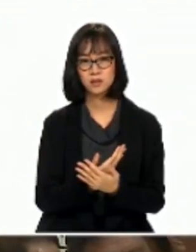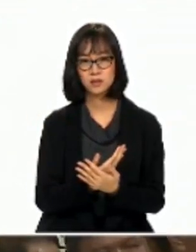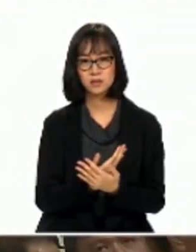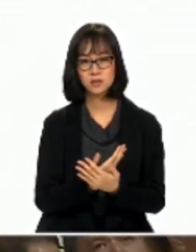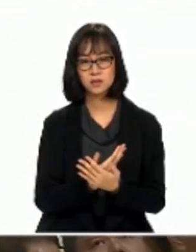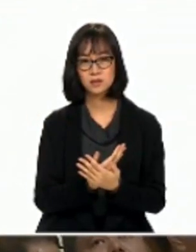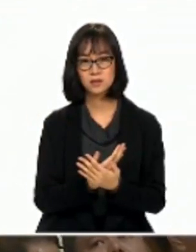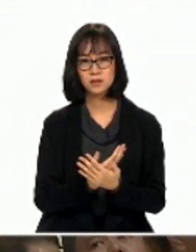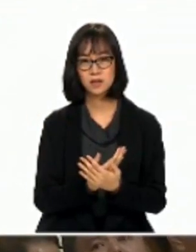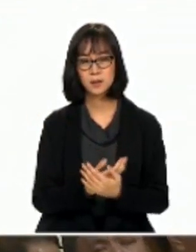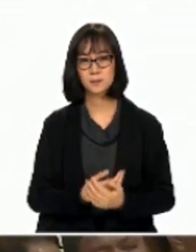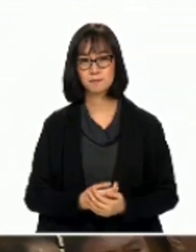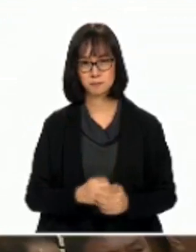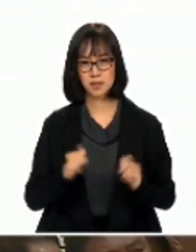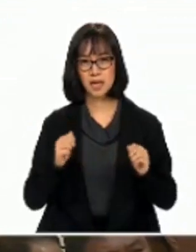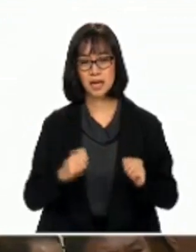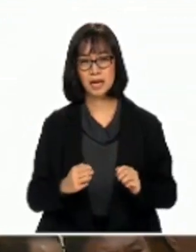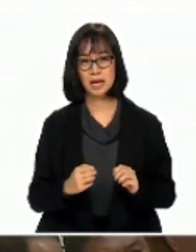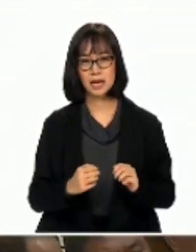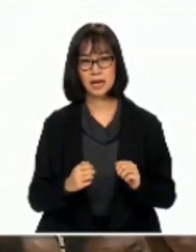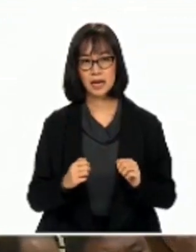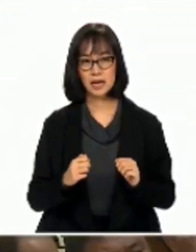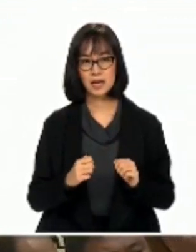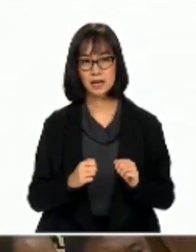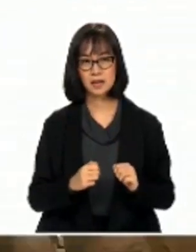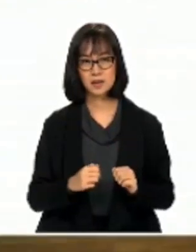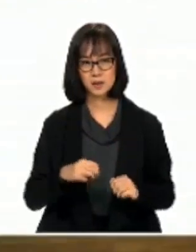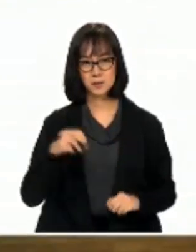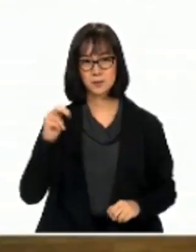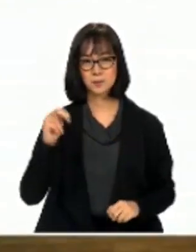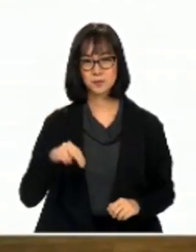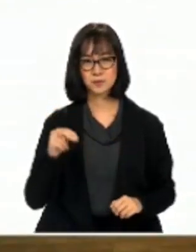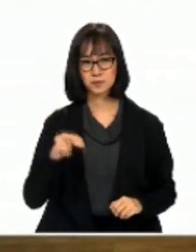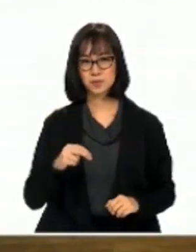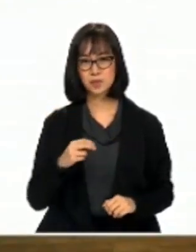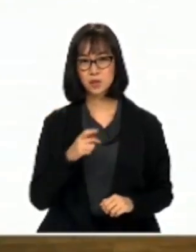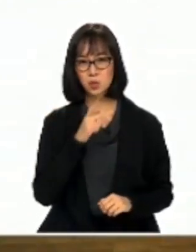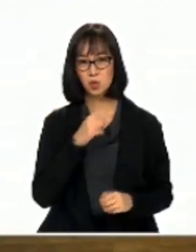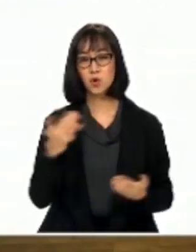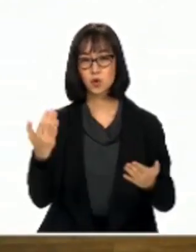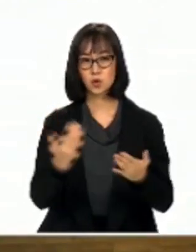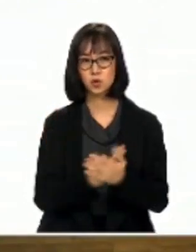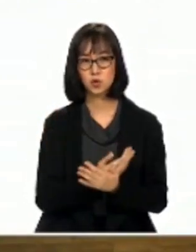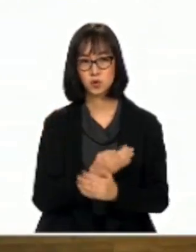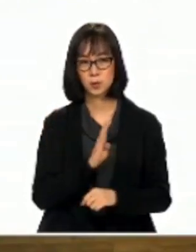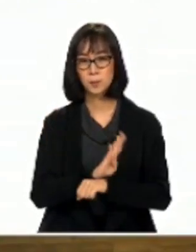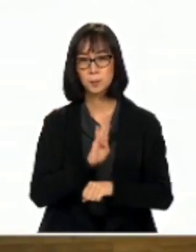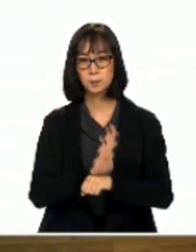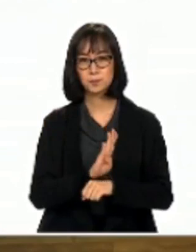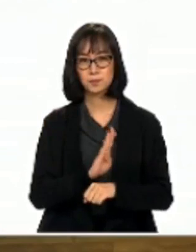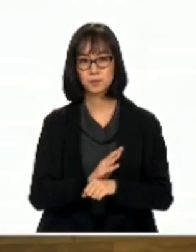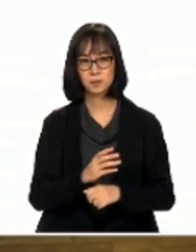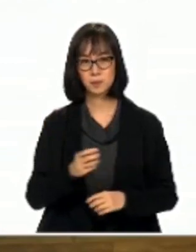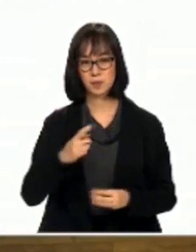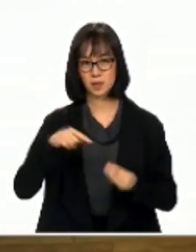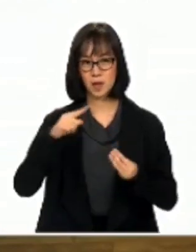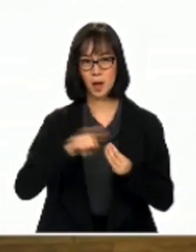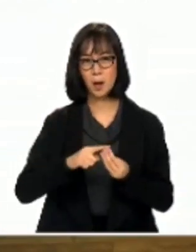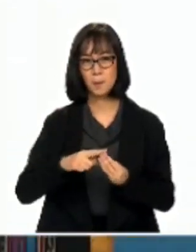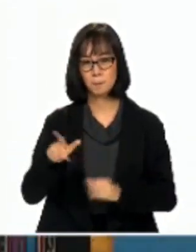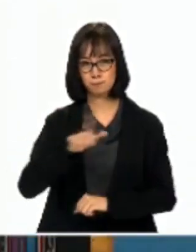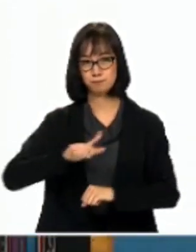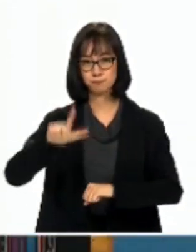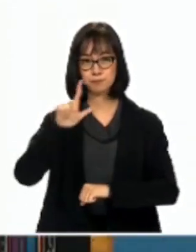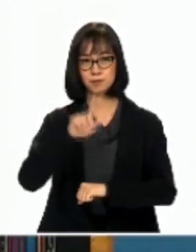we can meet the demands of the new investors coming in. Ang lupa natin ang problema eh.